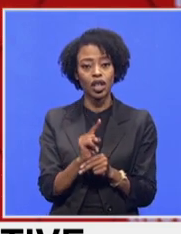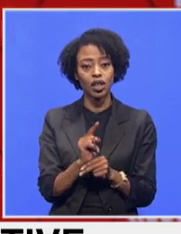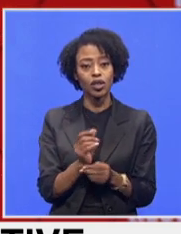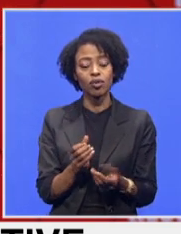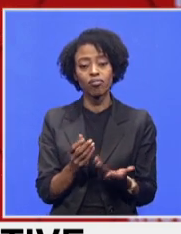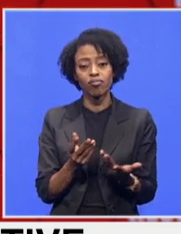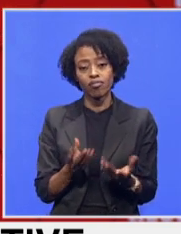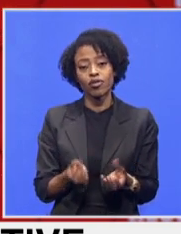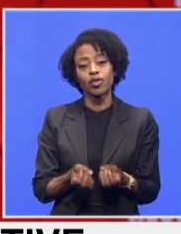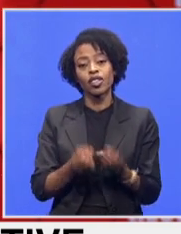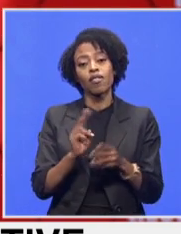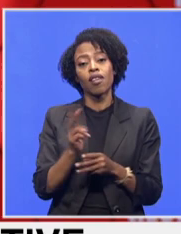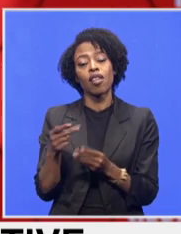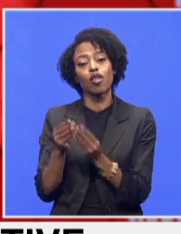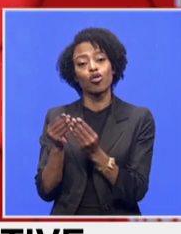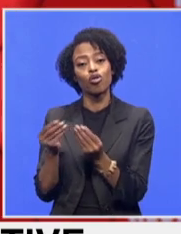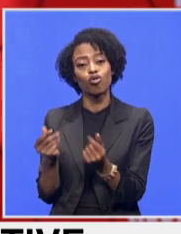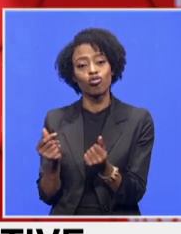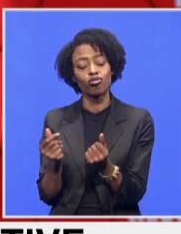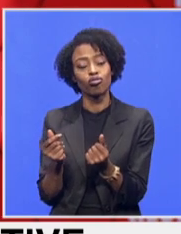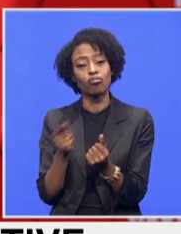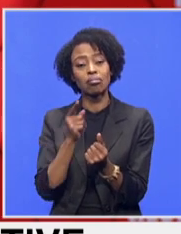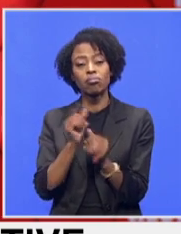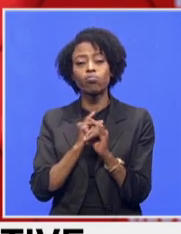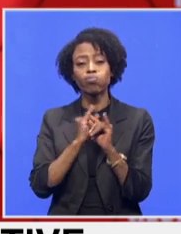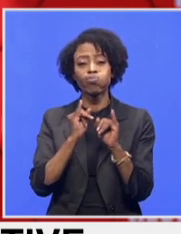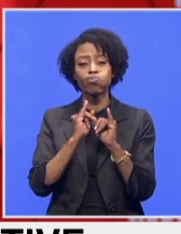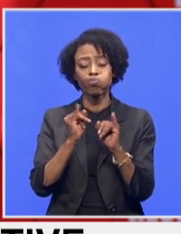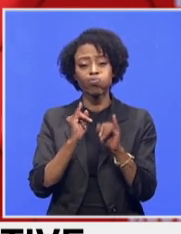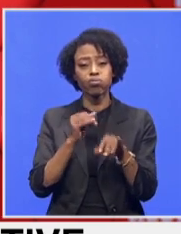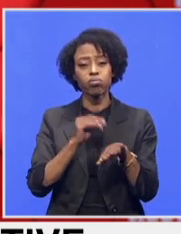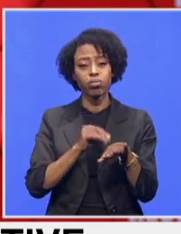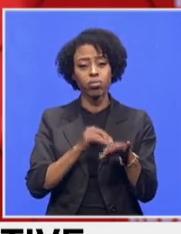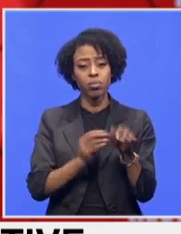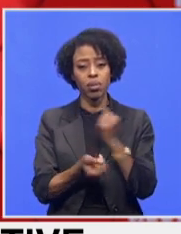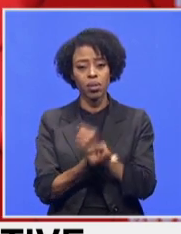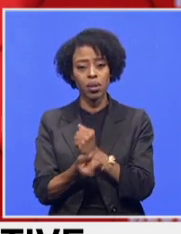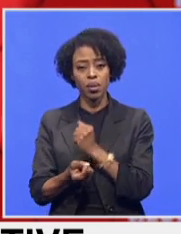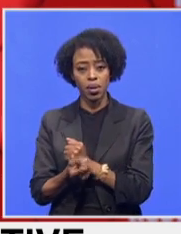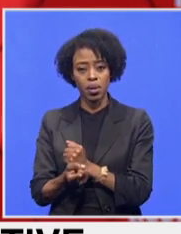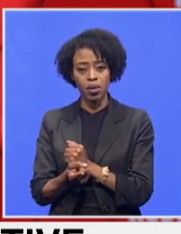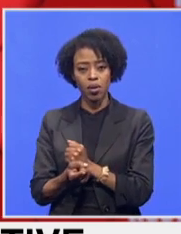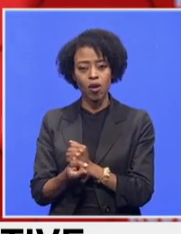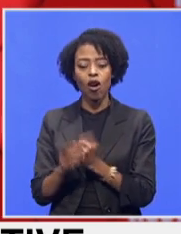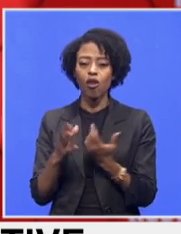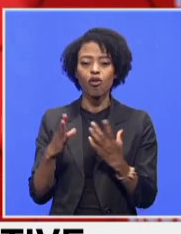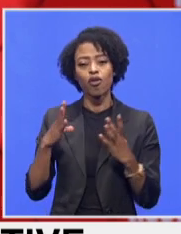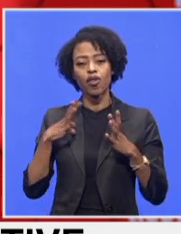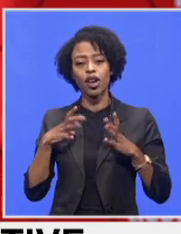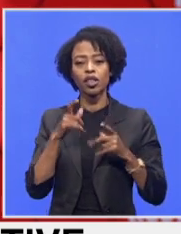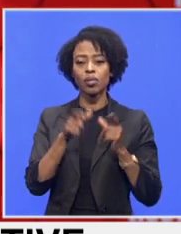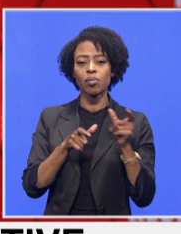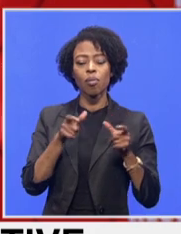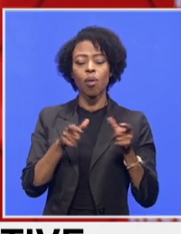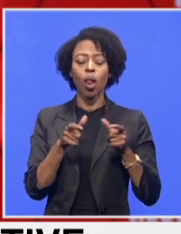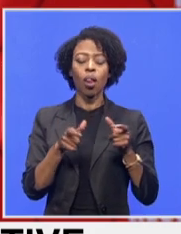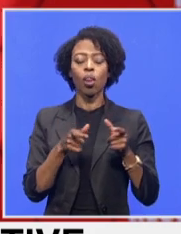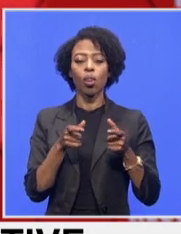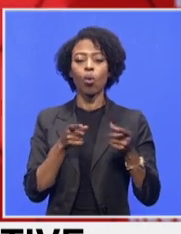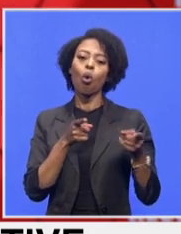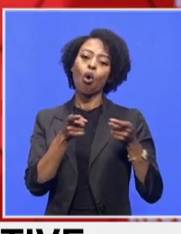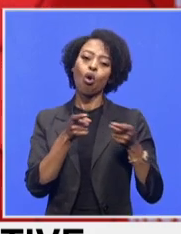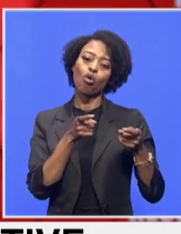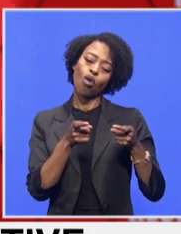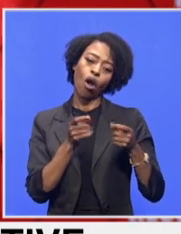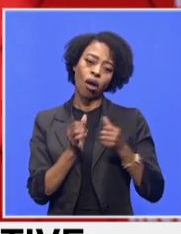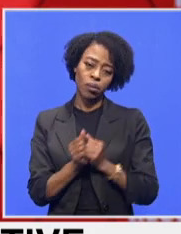alternative to this worsening crisis of capitalism. We have